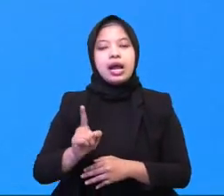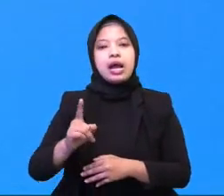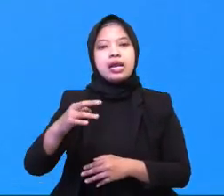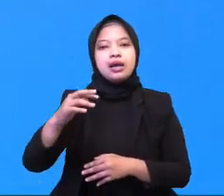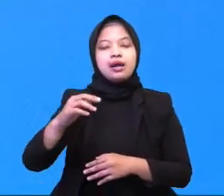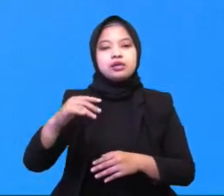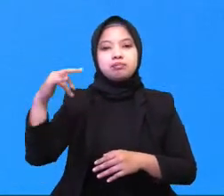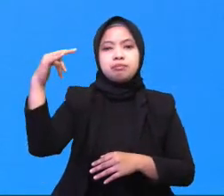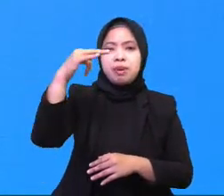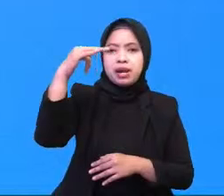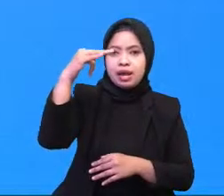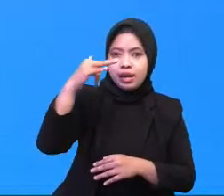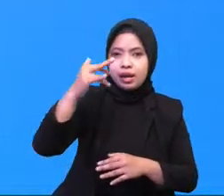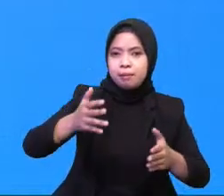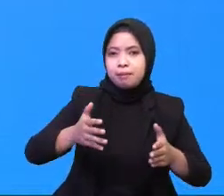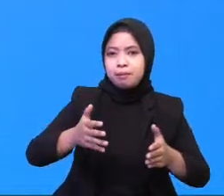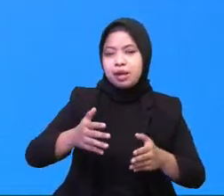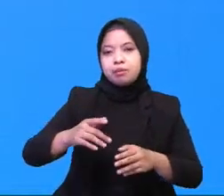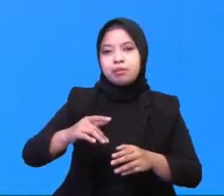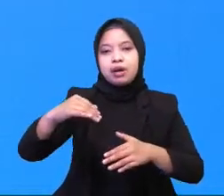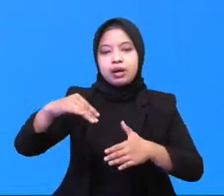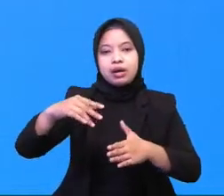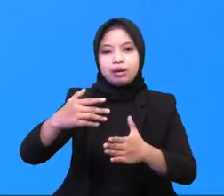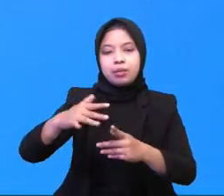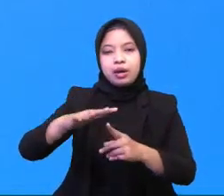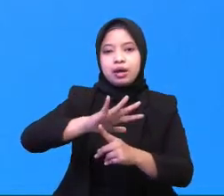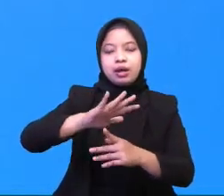Fisabilillah, Kepulauan Riau,